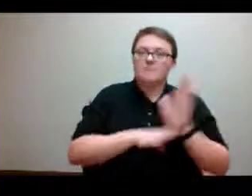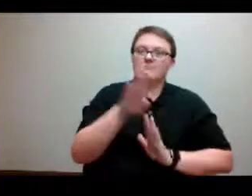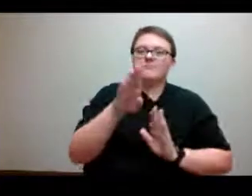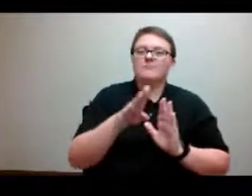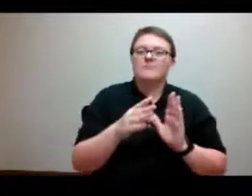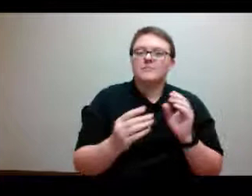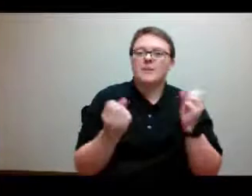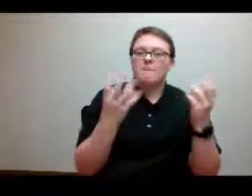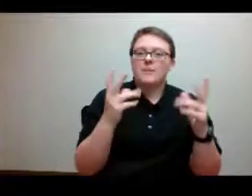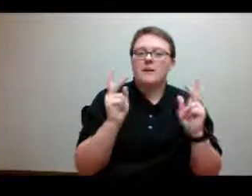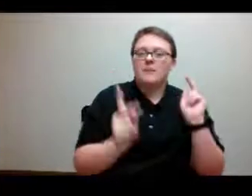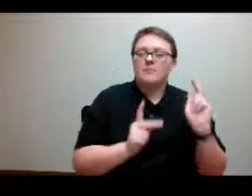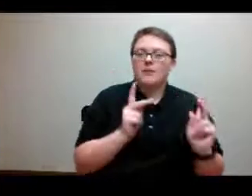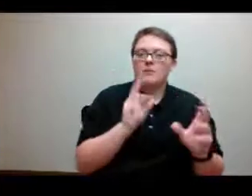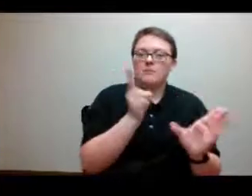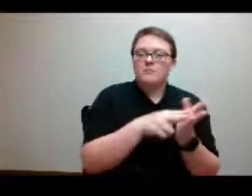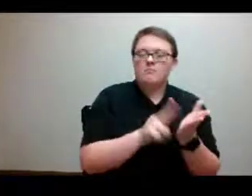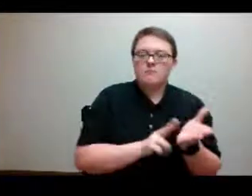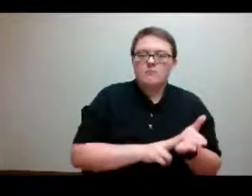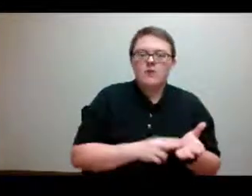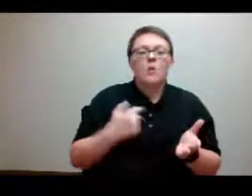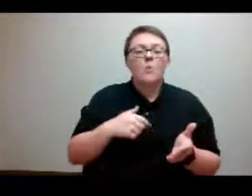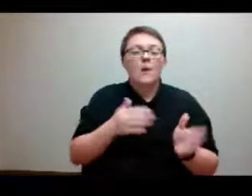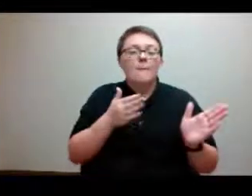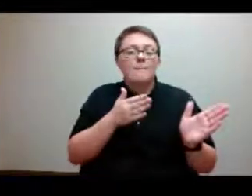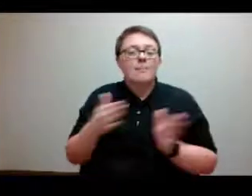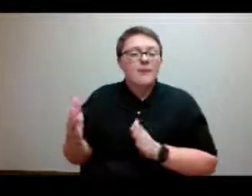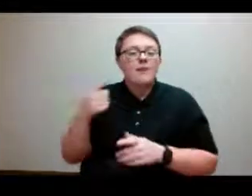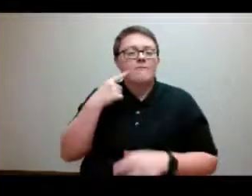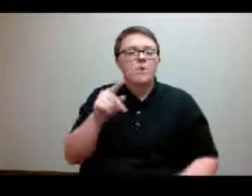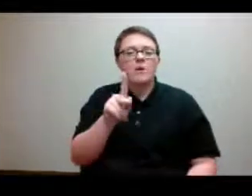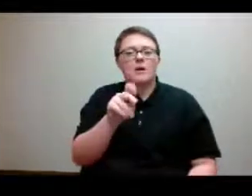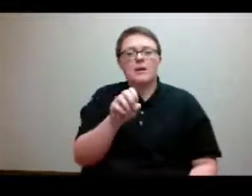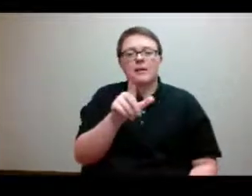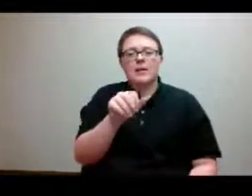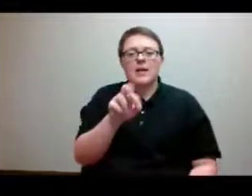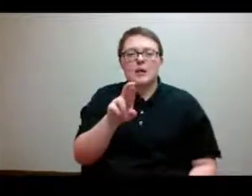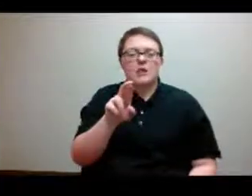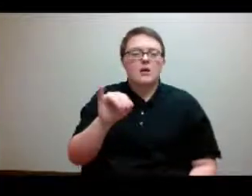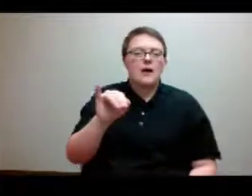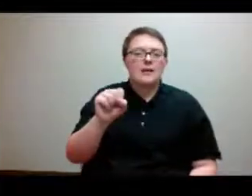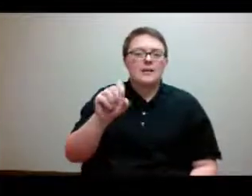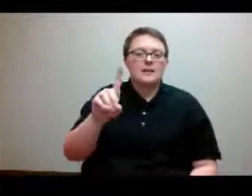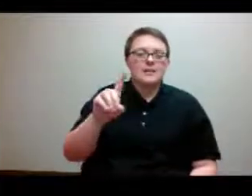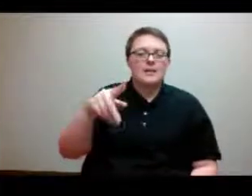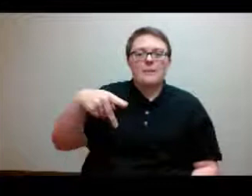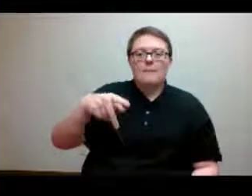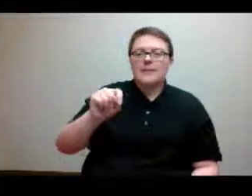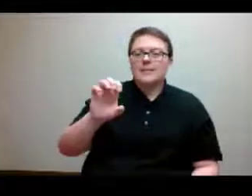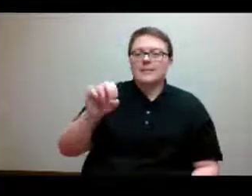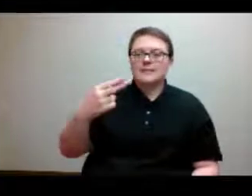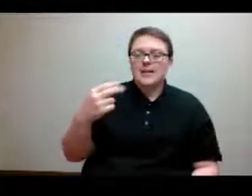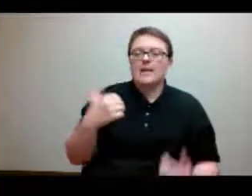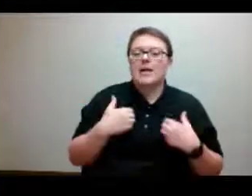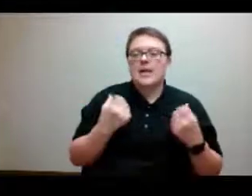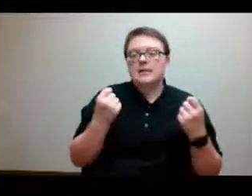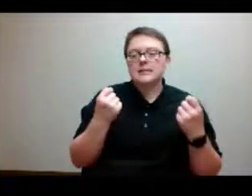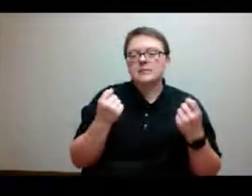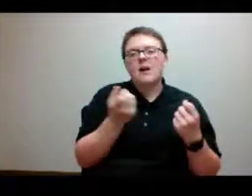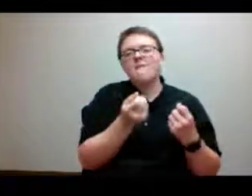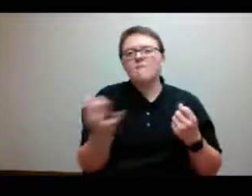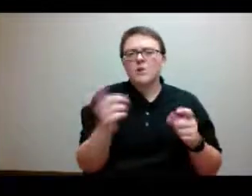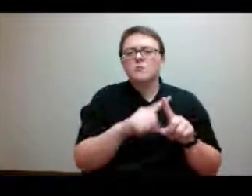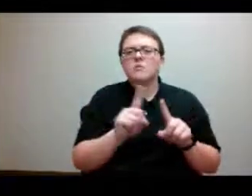start. We're in a planning year for Keller ISD P-TECH that's going to have quite a few different health